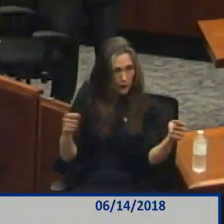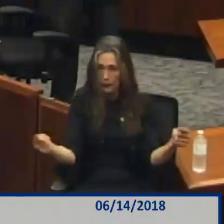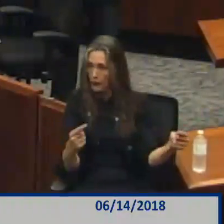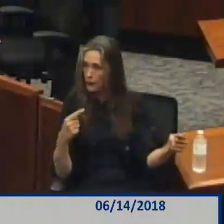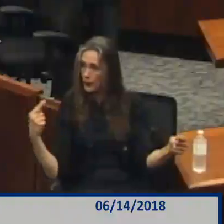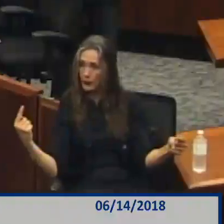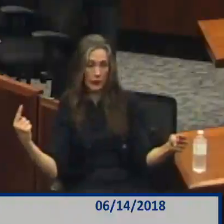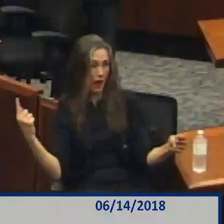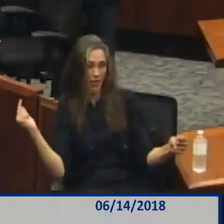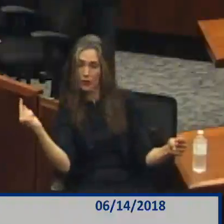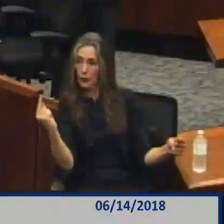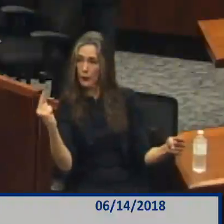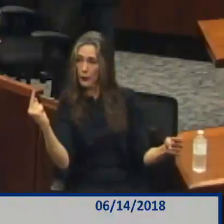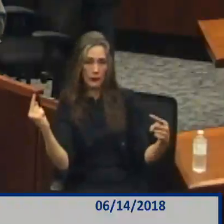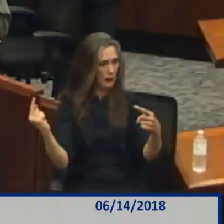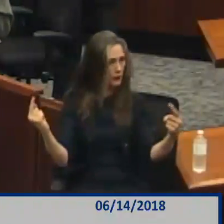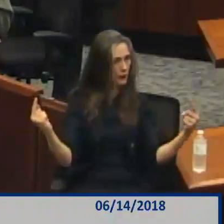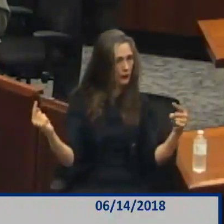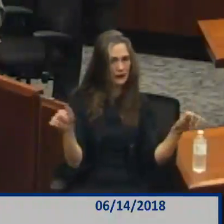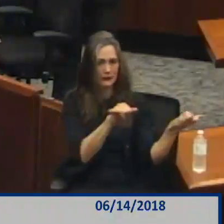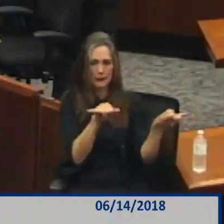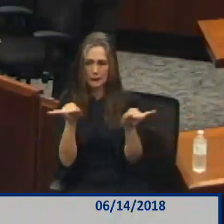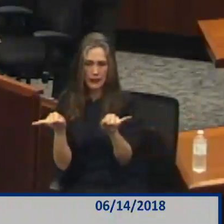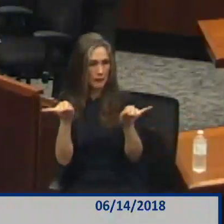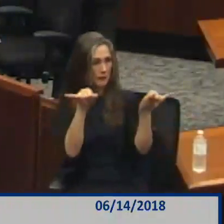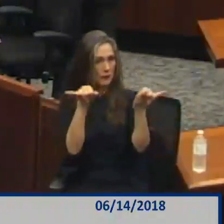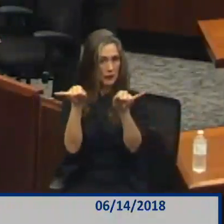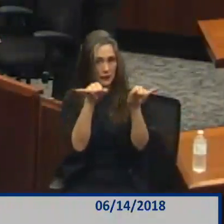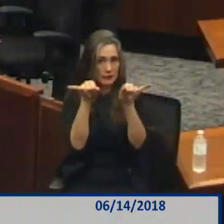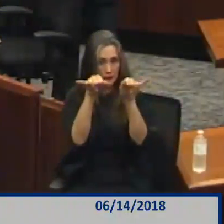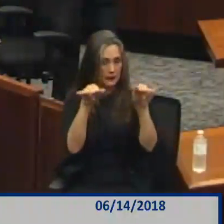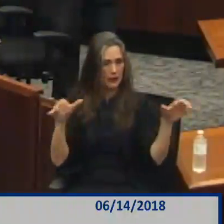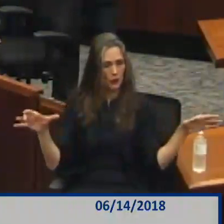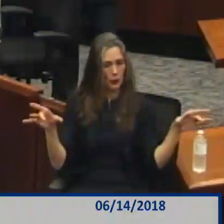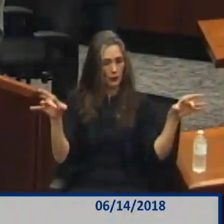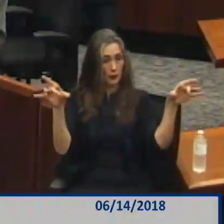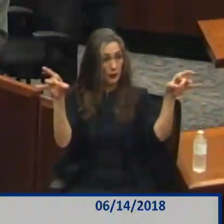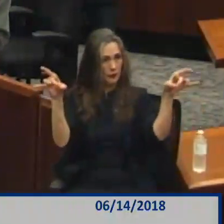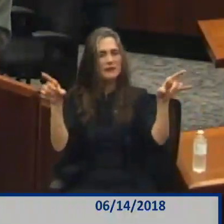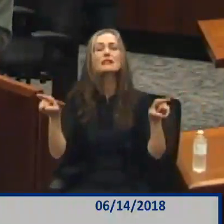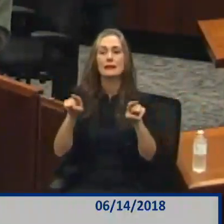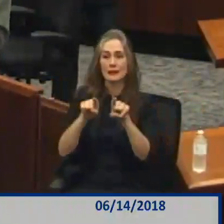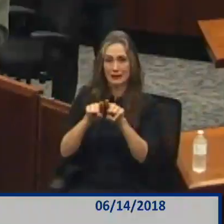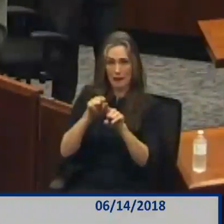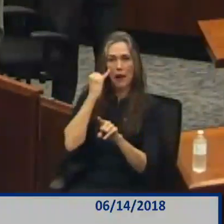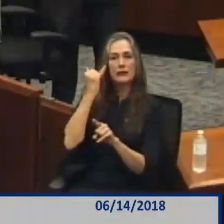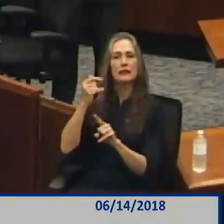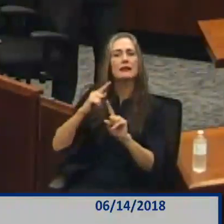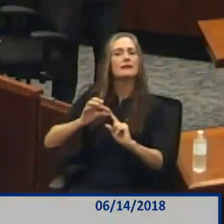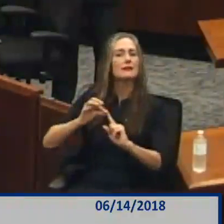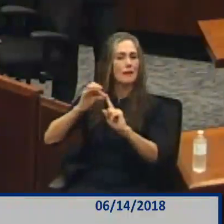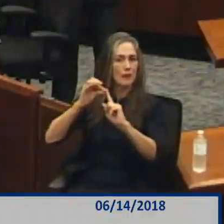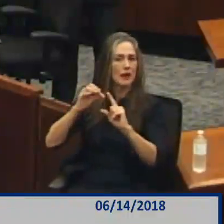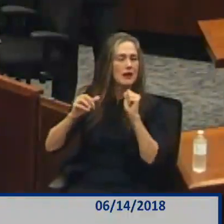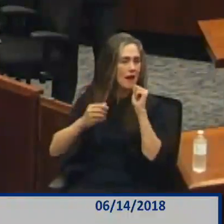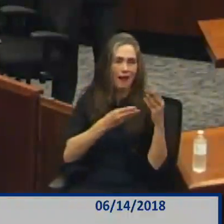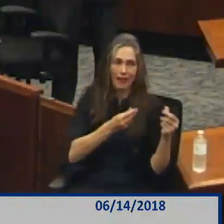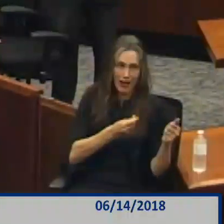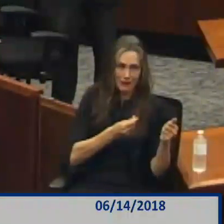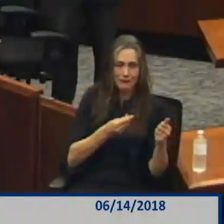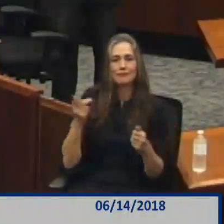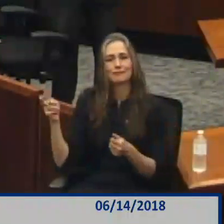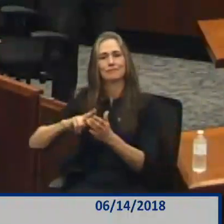seen a topographic map of say a ground survey. Say a surveyor goes out and shoots the elevations and they create this nice